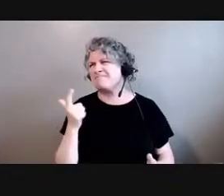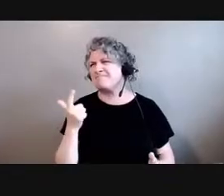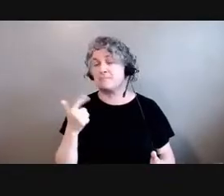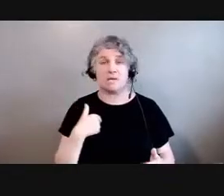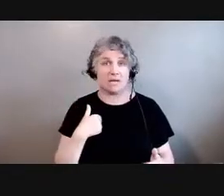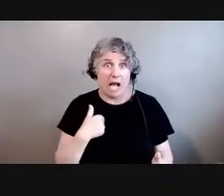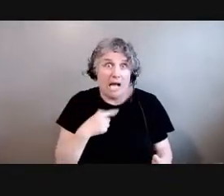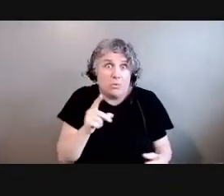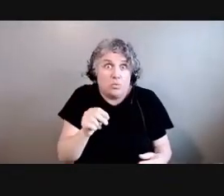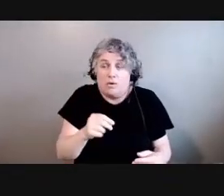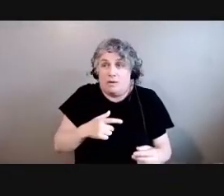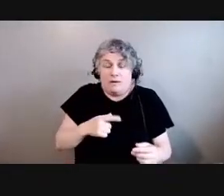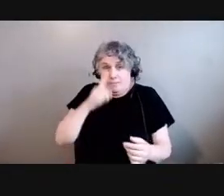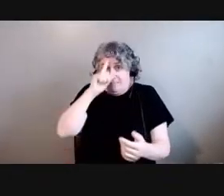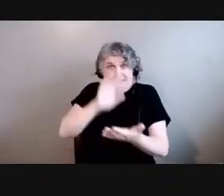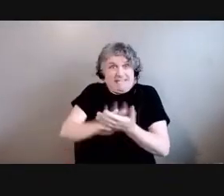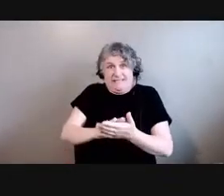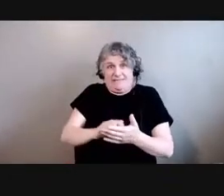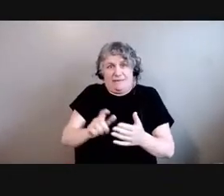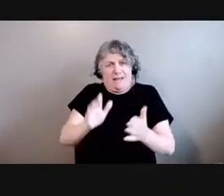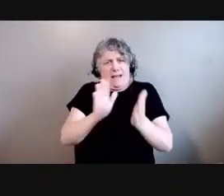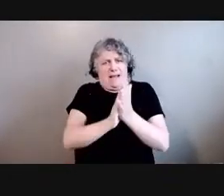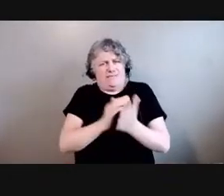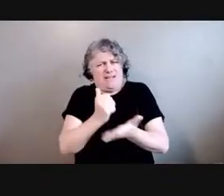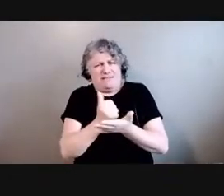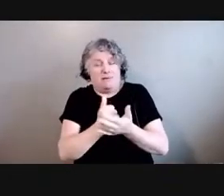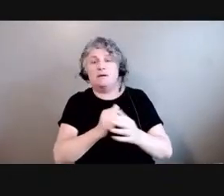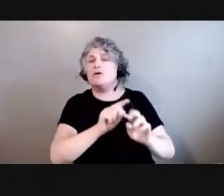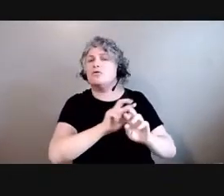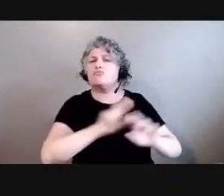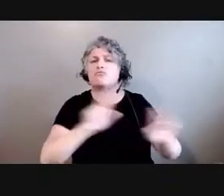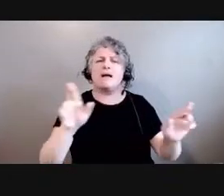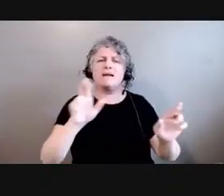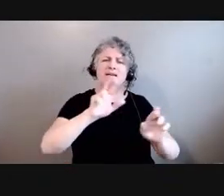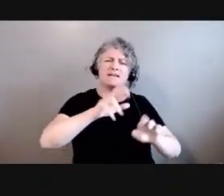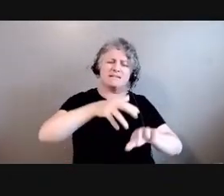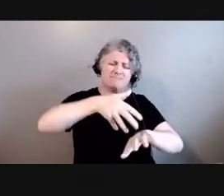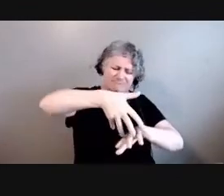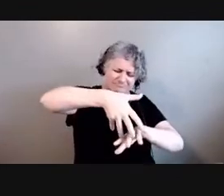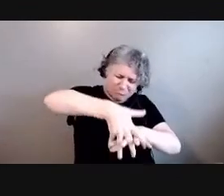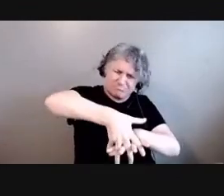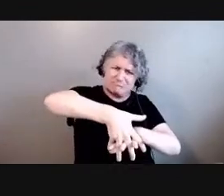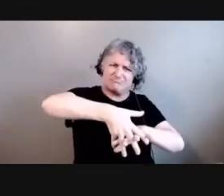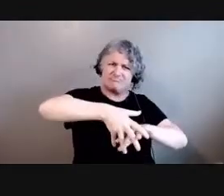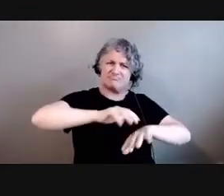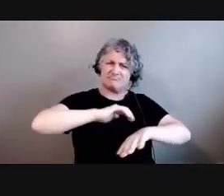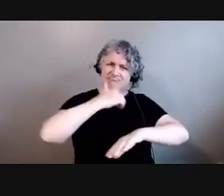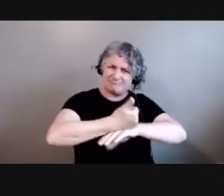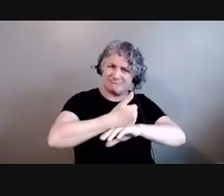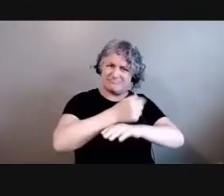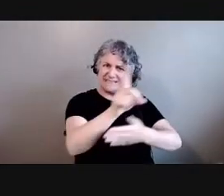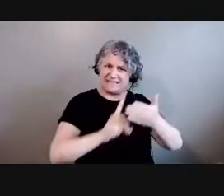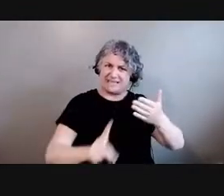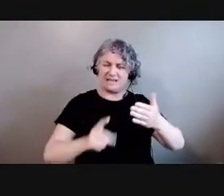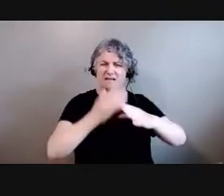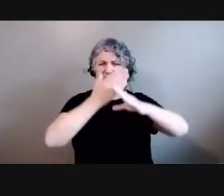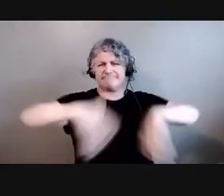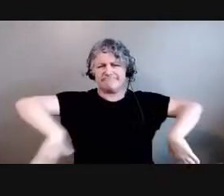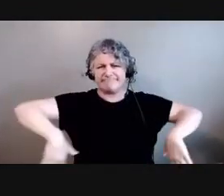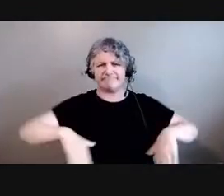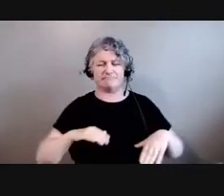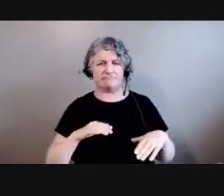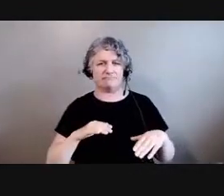think we have to get away from this notion of normalizing asking for help. I think we want to get into this headspace of how do